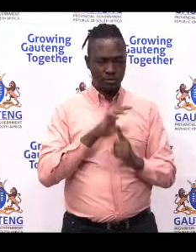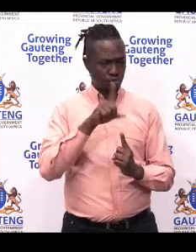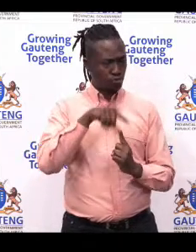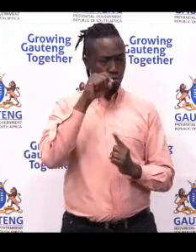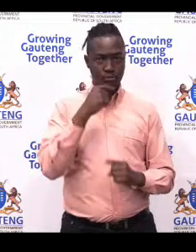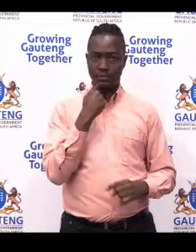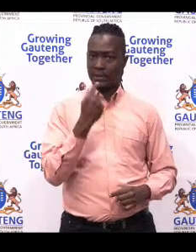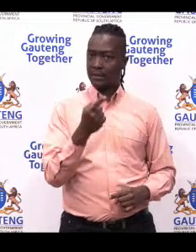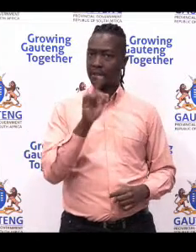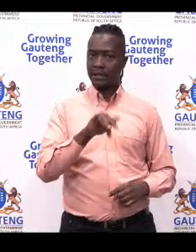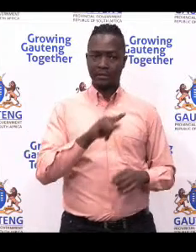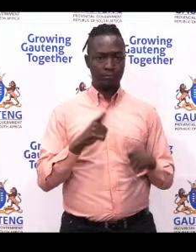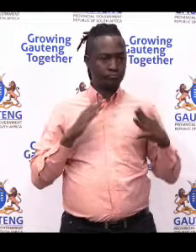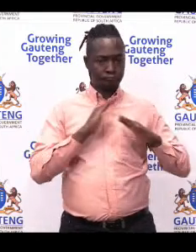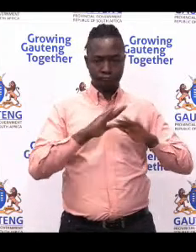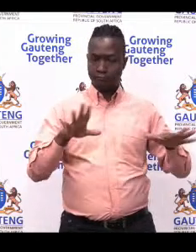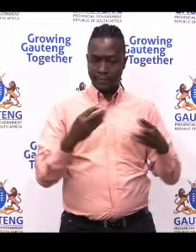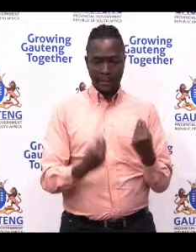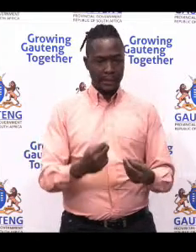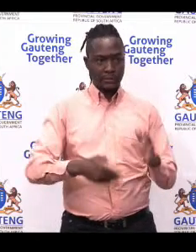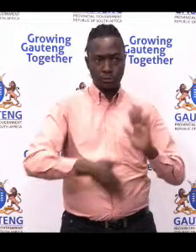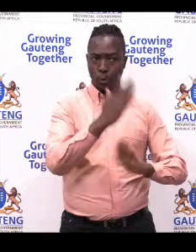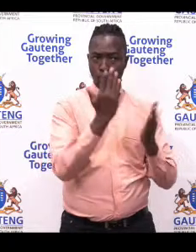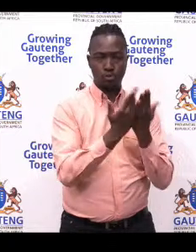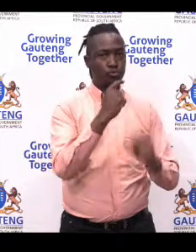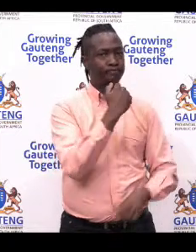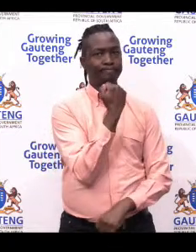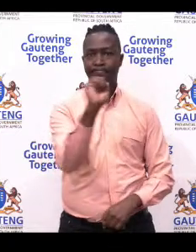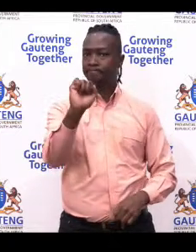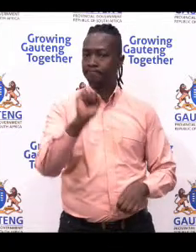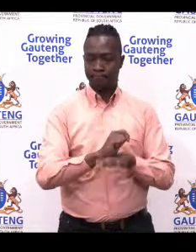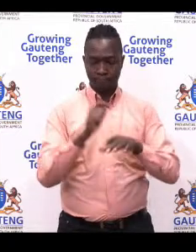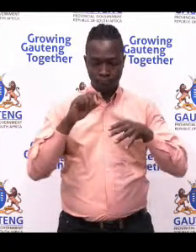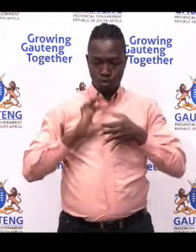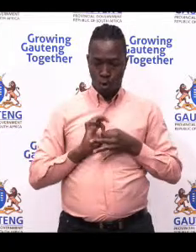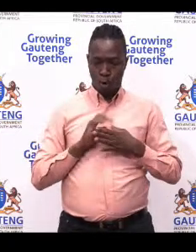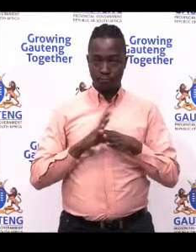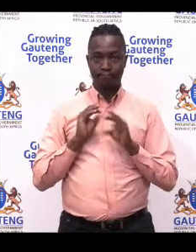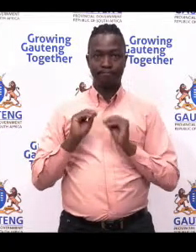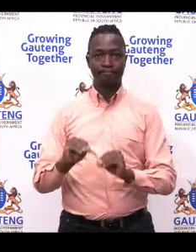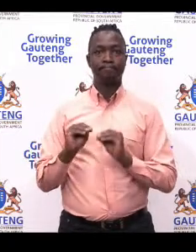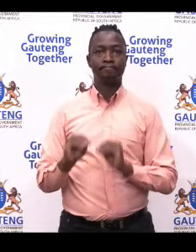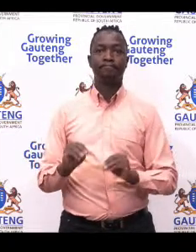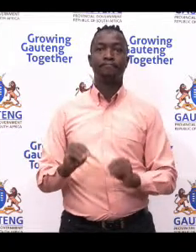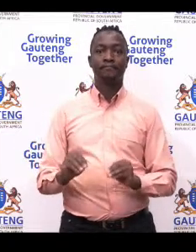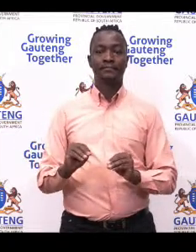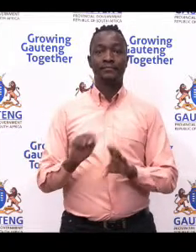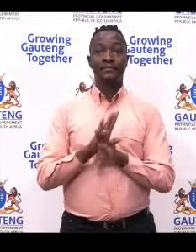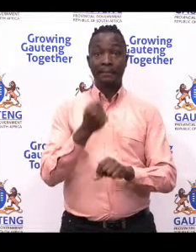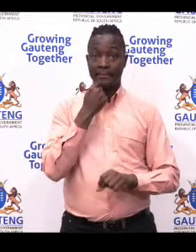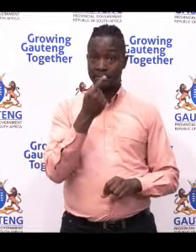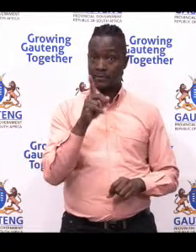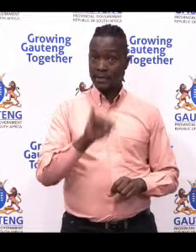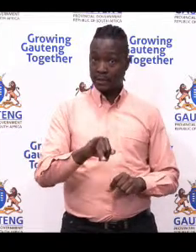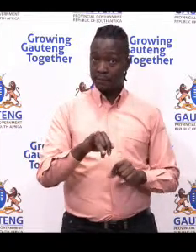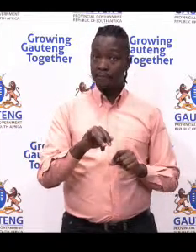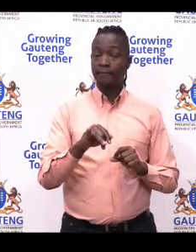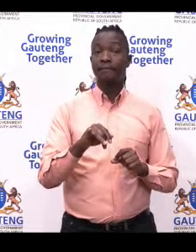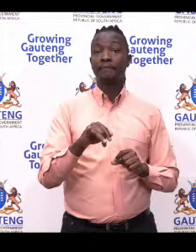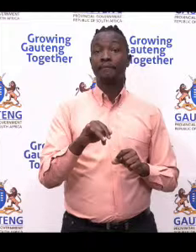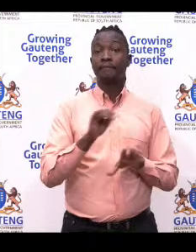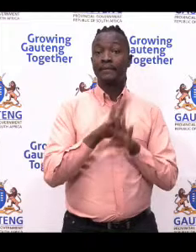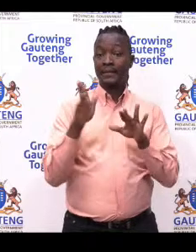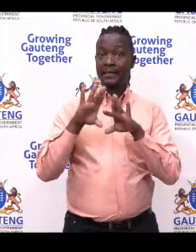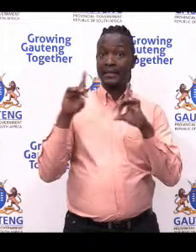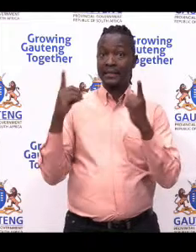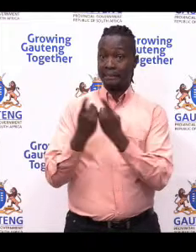for home education. And our stats indicate, to this extent, I must indicate that the